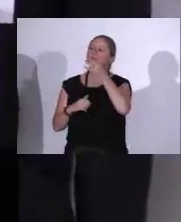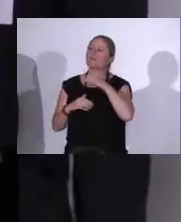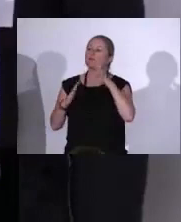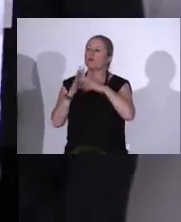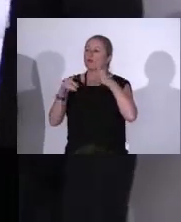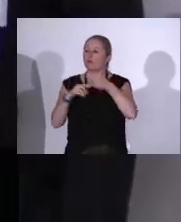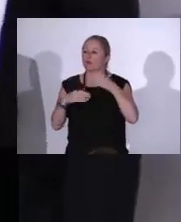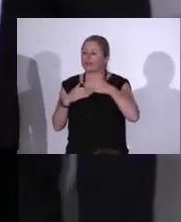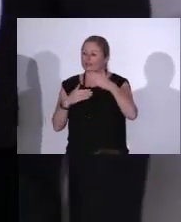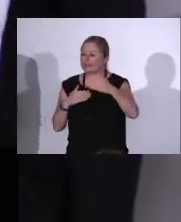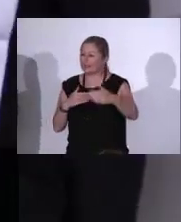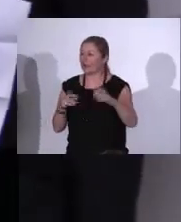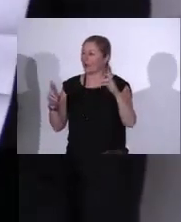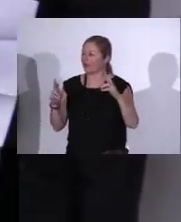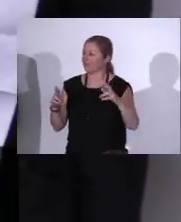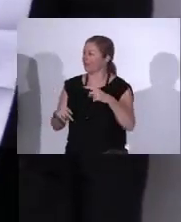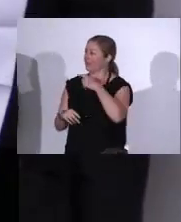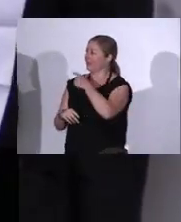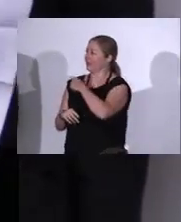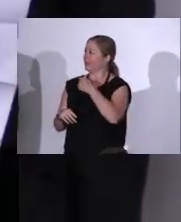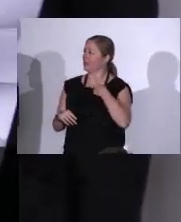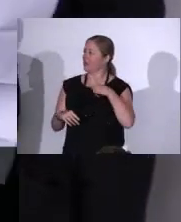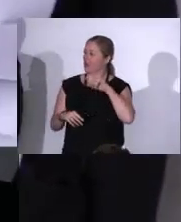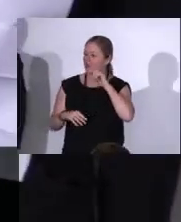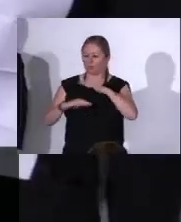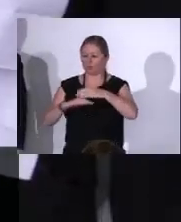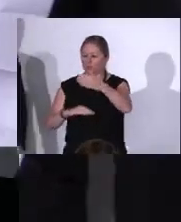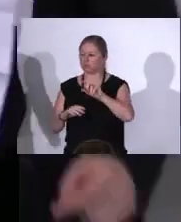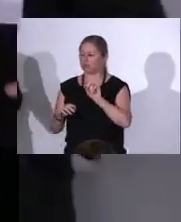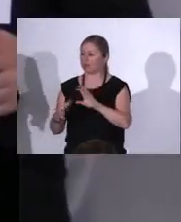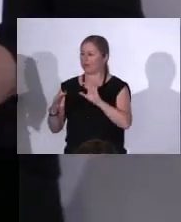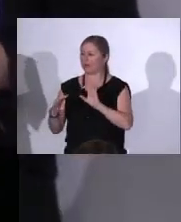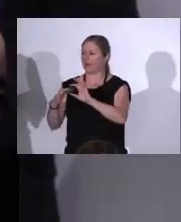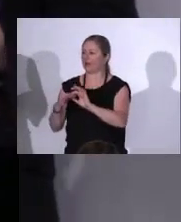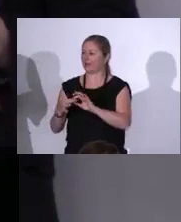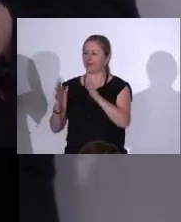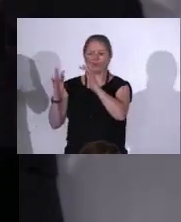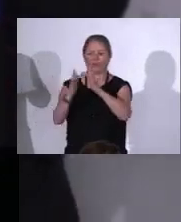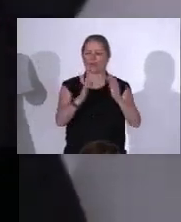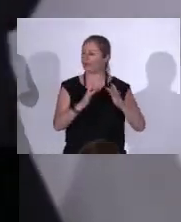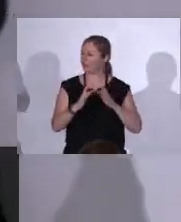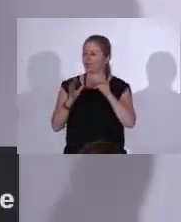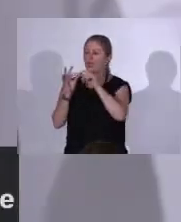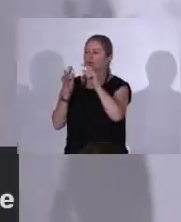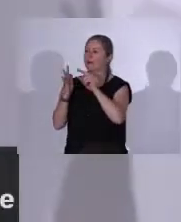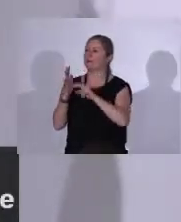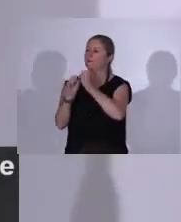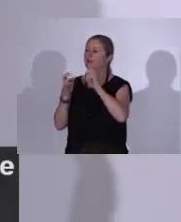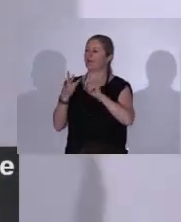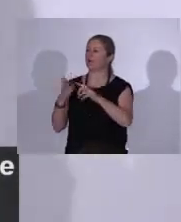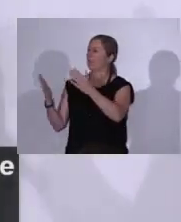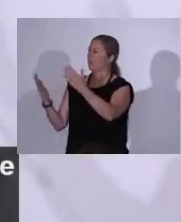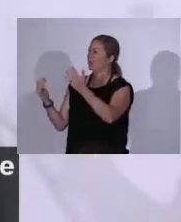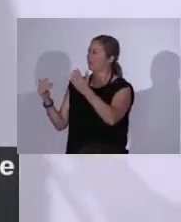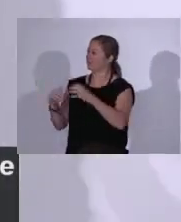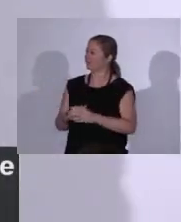hopefully. While Adam does that, I'll bring up the link for the networking bingo. Welcome, Adam.